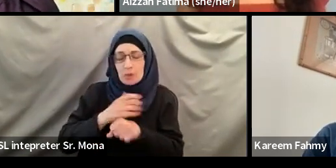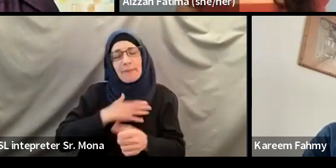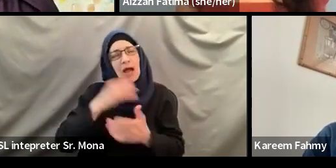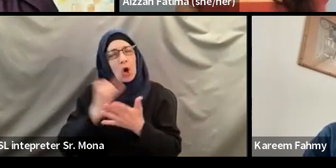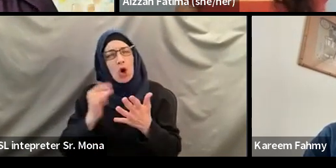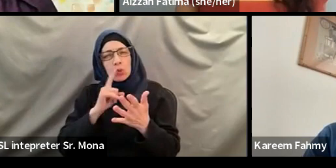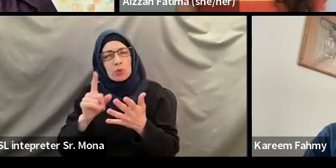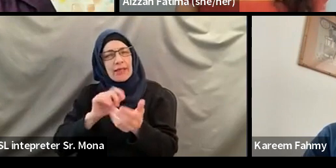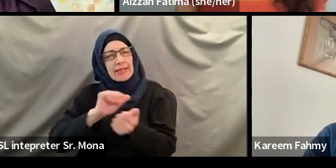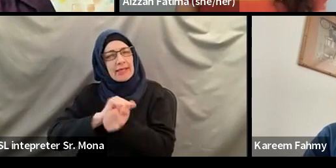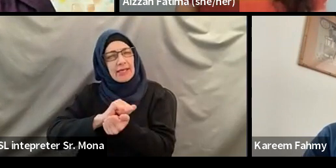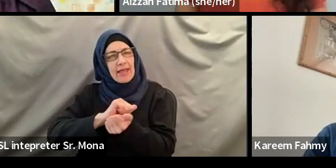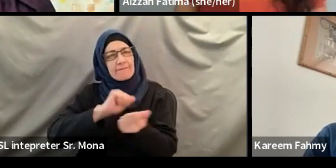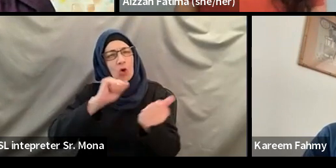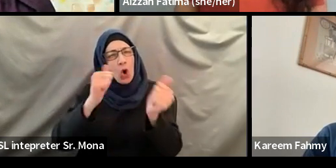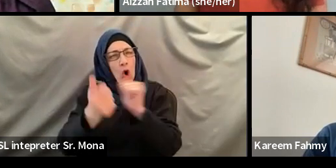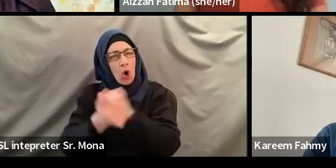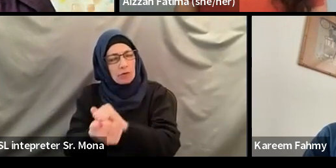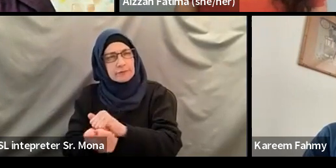evolved to the point of like,